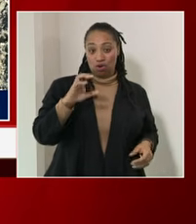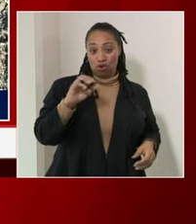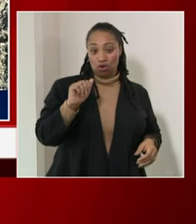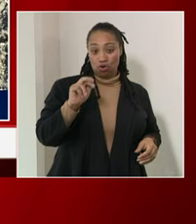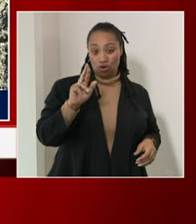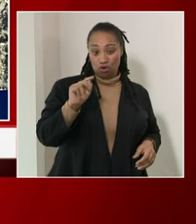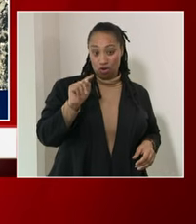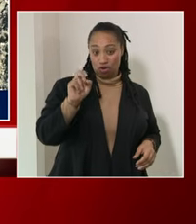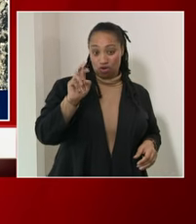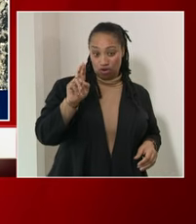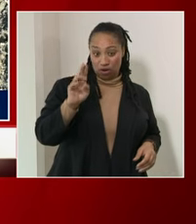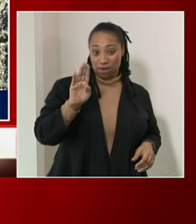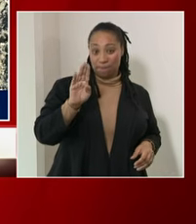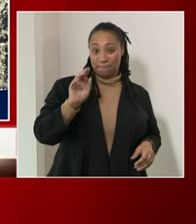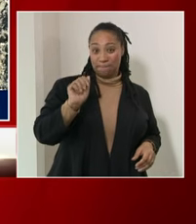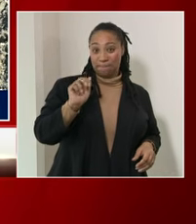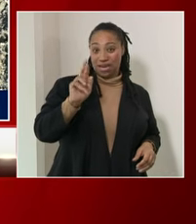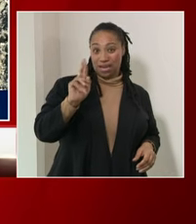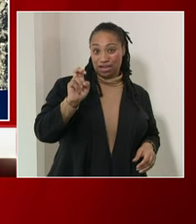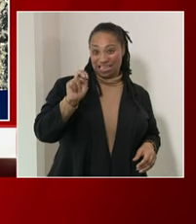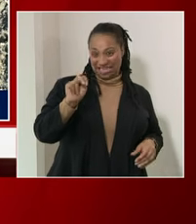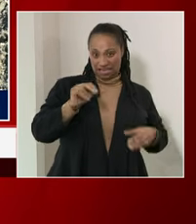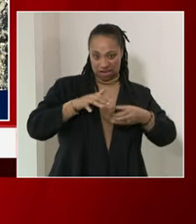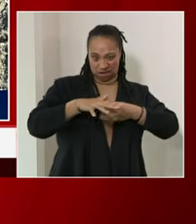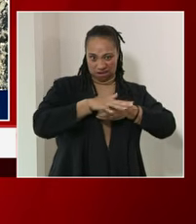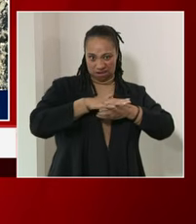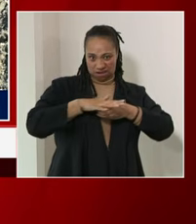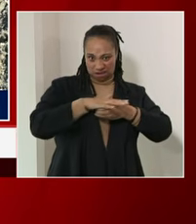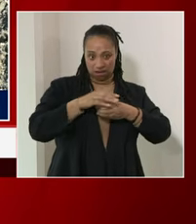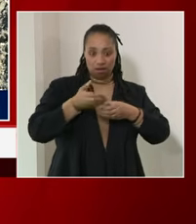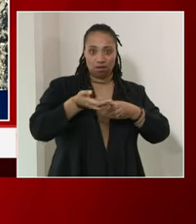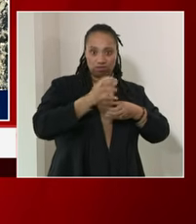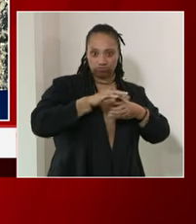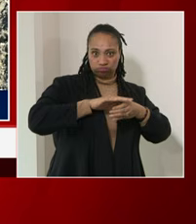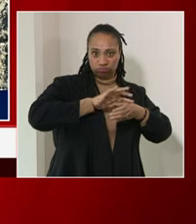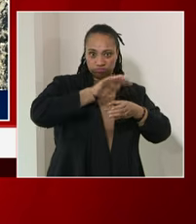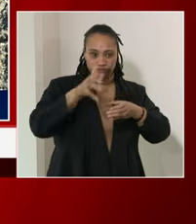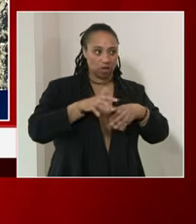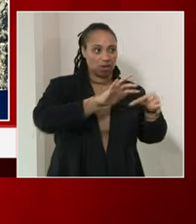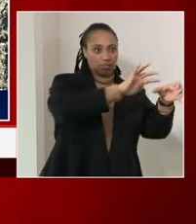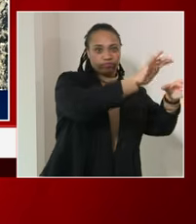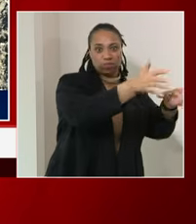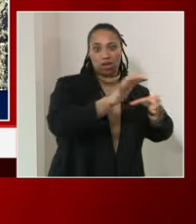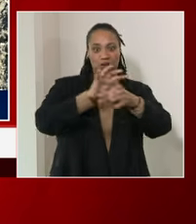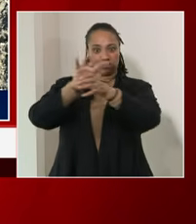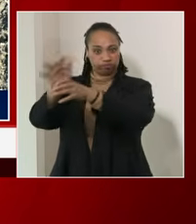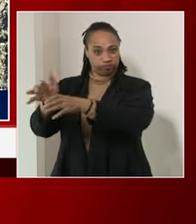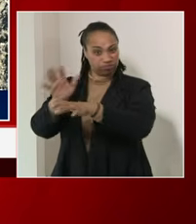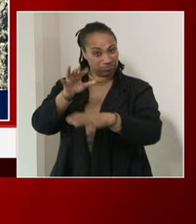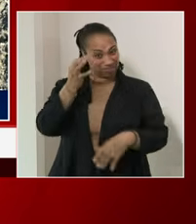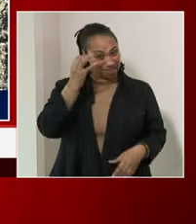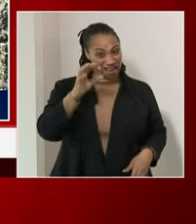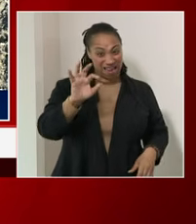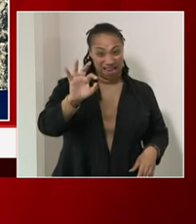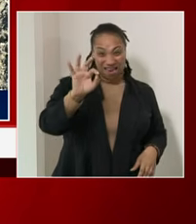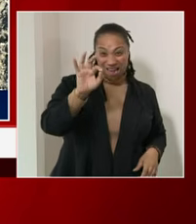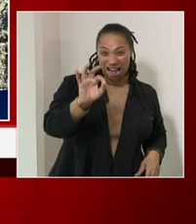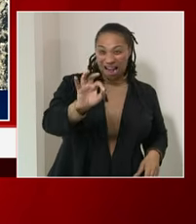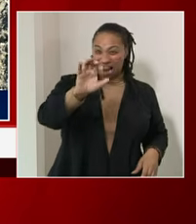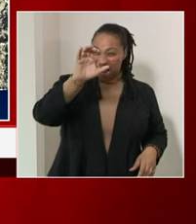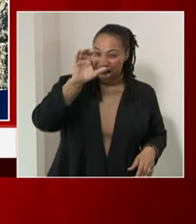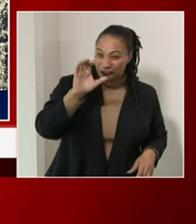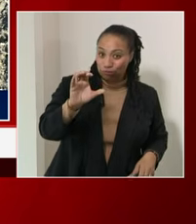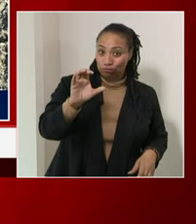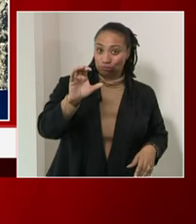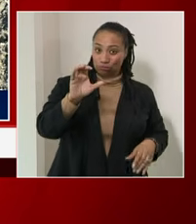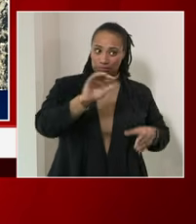RFK. So the amount of snow is tremendous. We are really grateful that we have that space and trying to get it